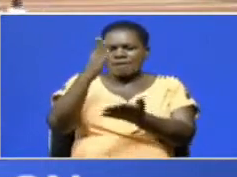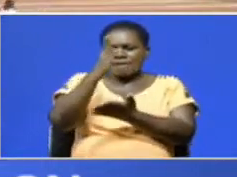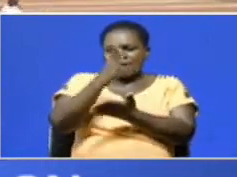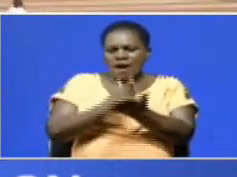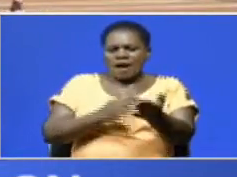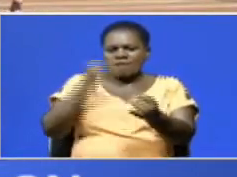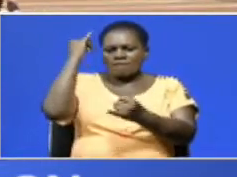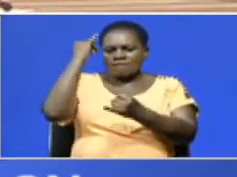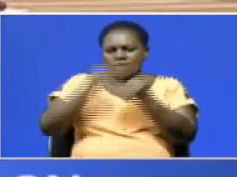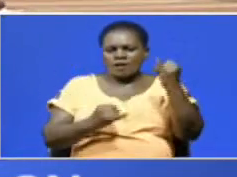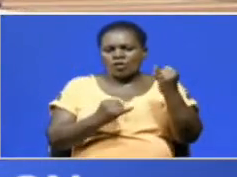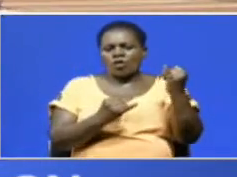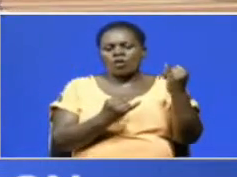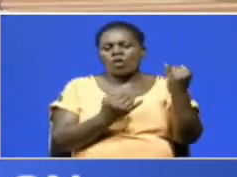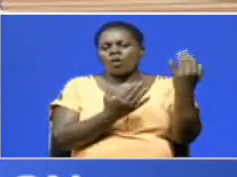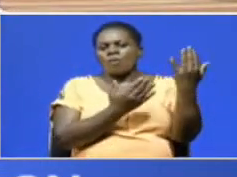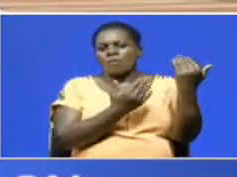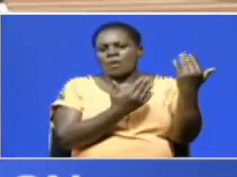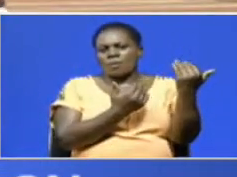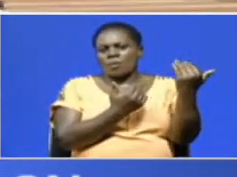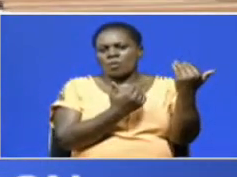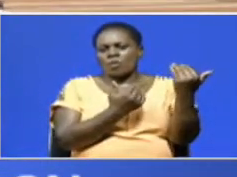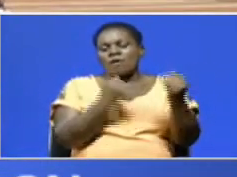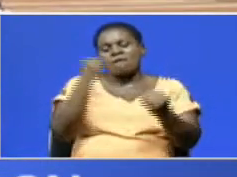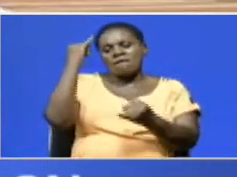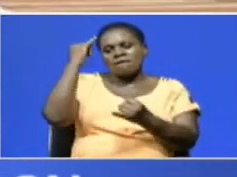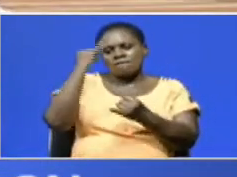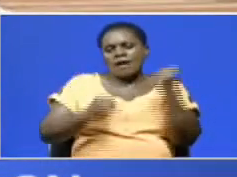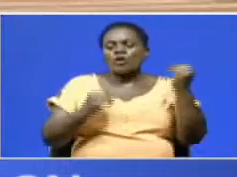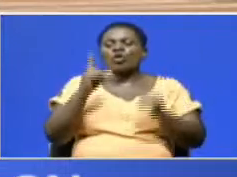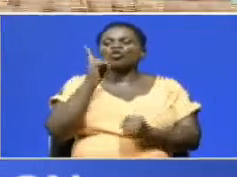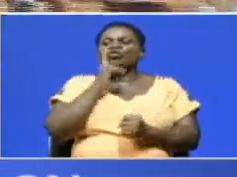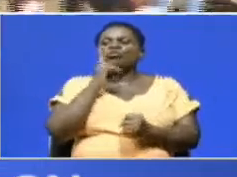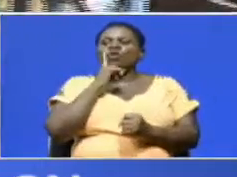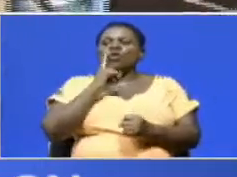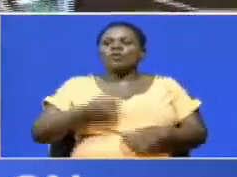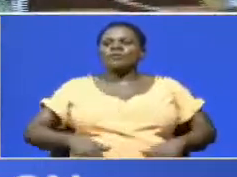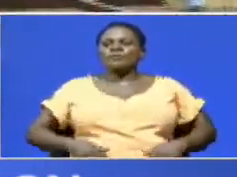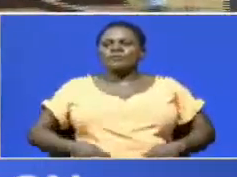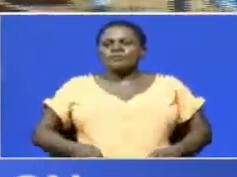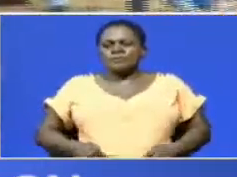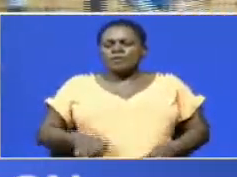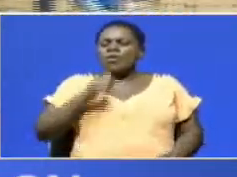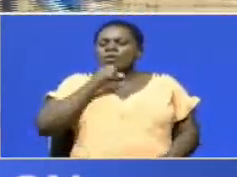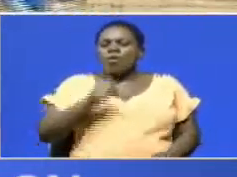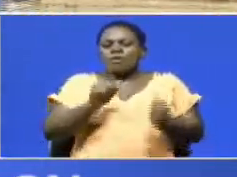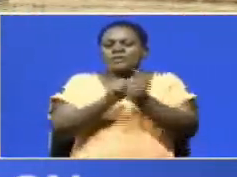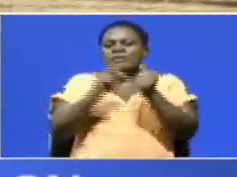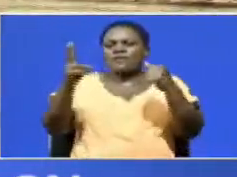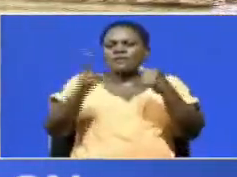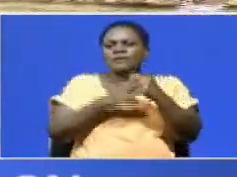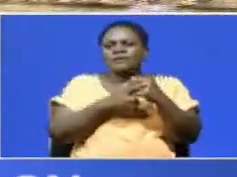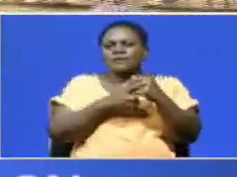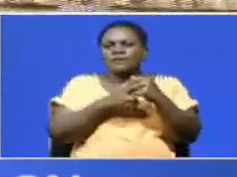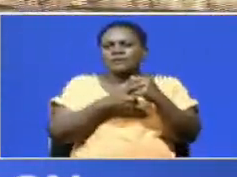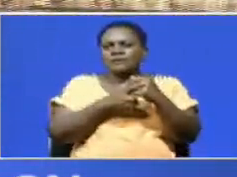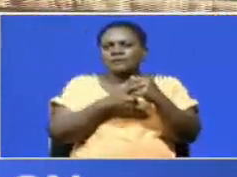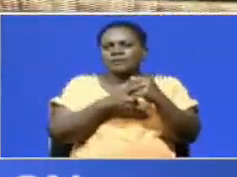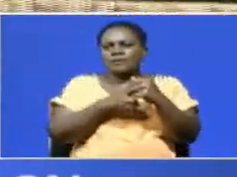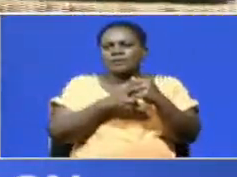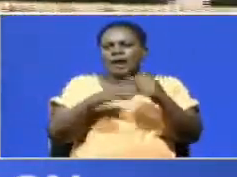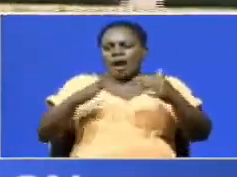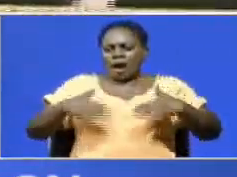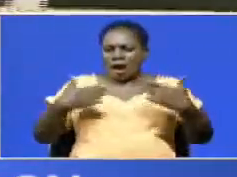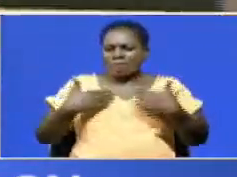semifinals, and hopeful she will be part of the finals tomorrow. The 17-year-old star is impressed with the return